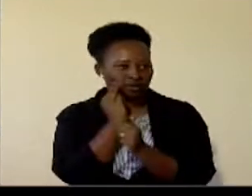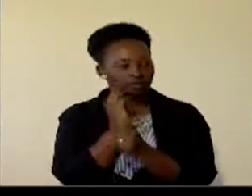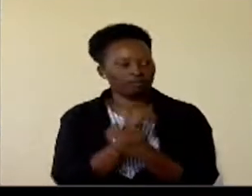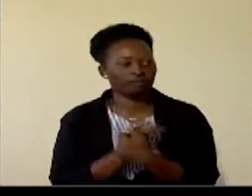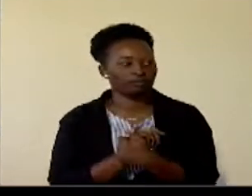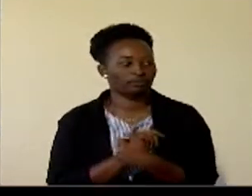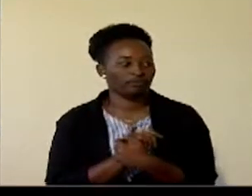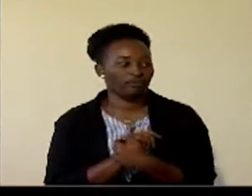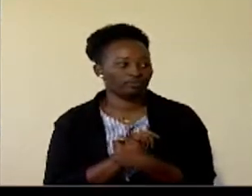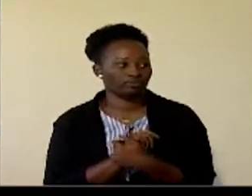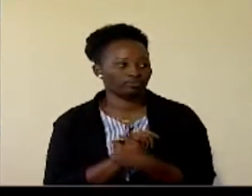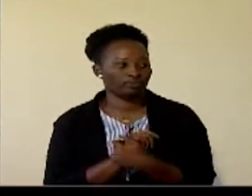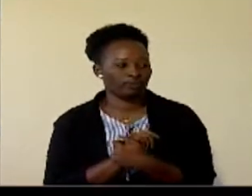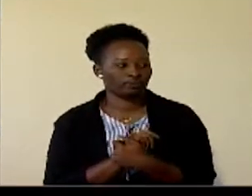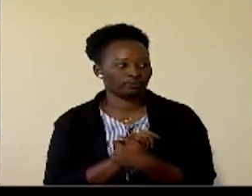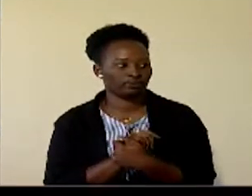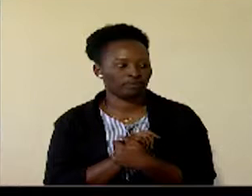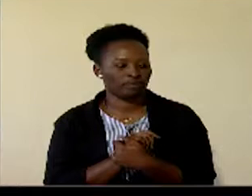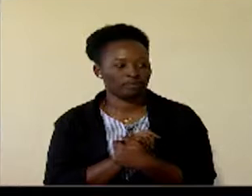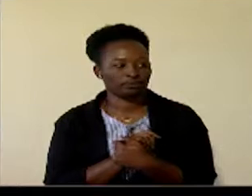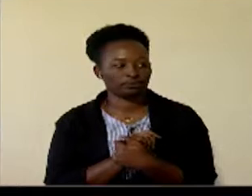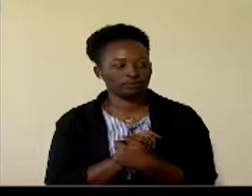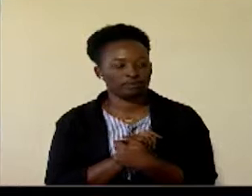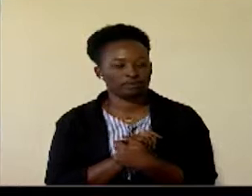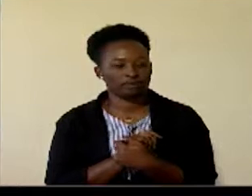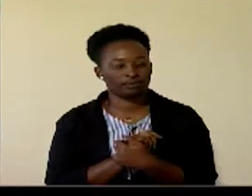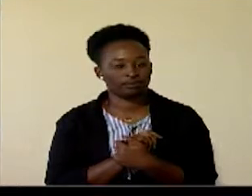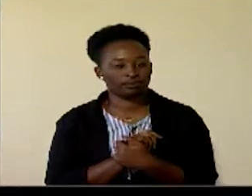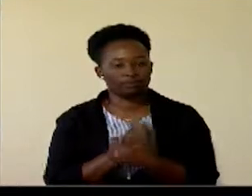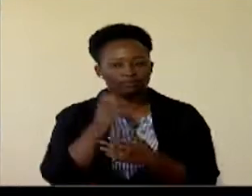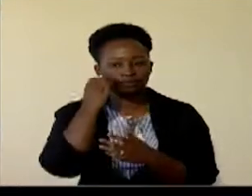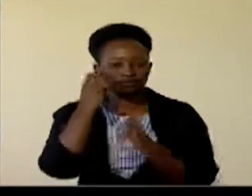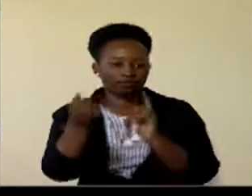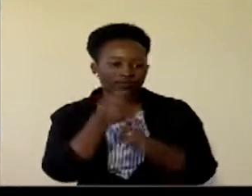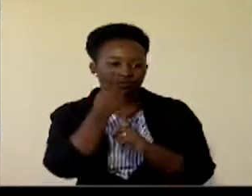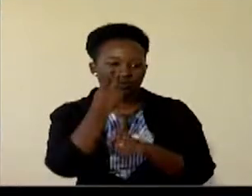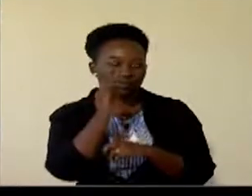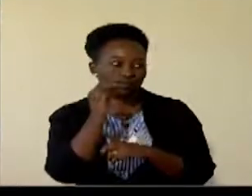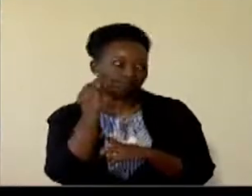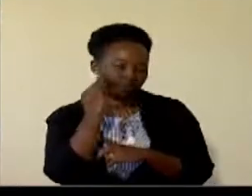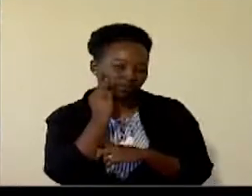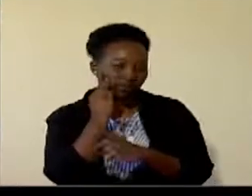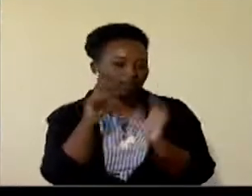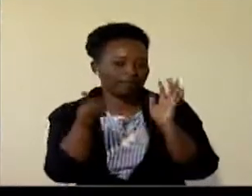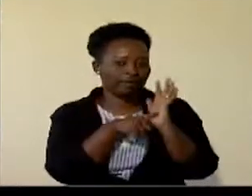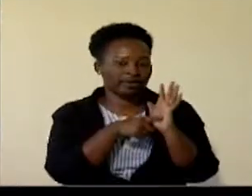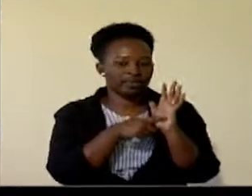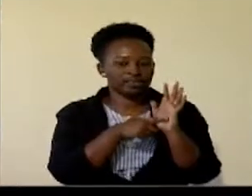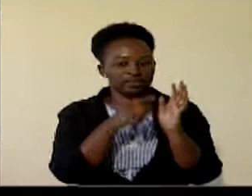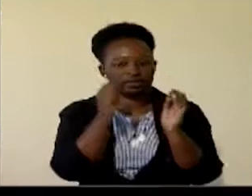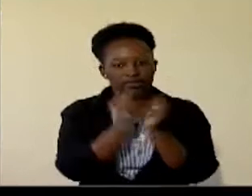Minus 10 million. Minus 10 million. If you get 20 million minus 10 million, we shall